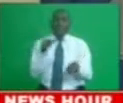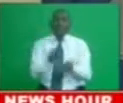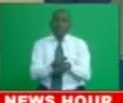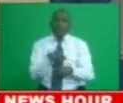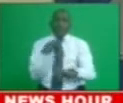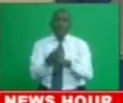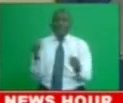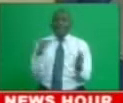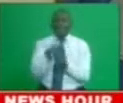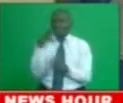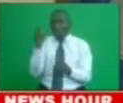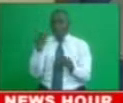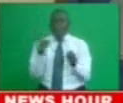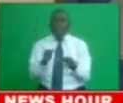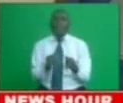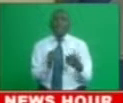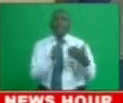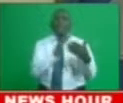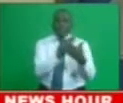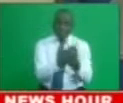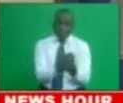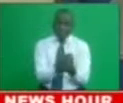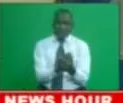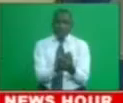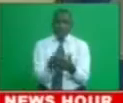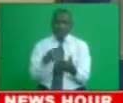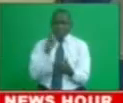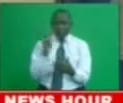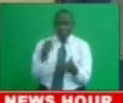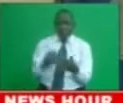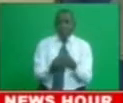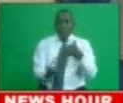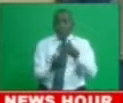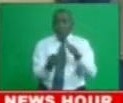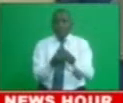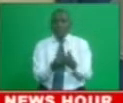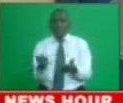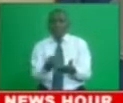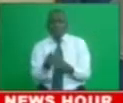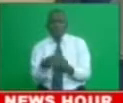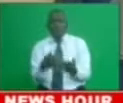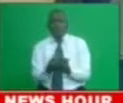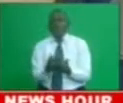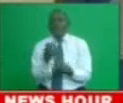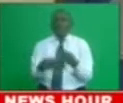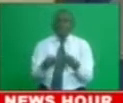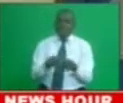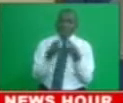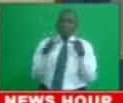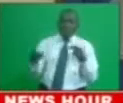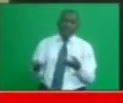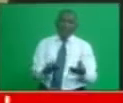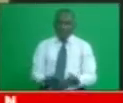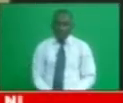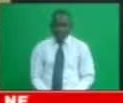must be based on preventing it. We must speed up the use of technology to remove much of the human discretion in our public service